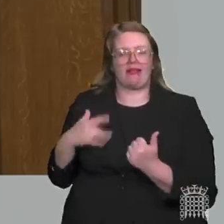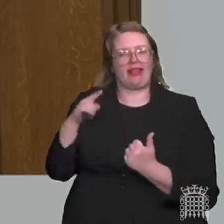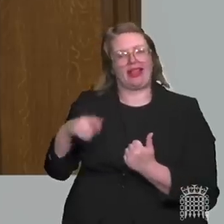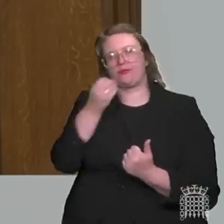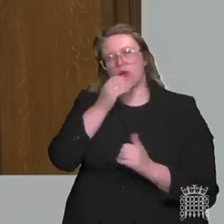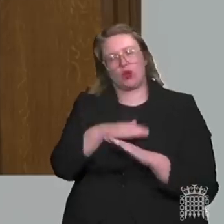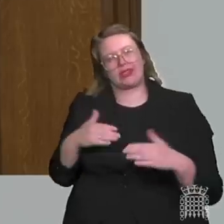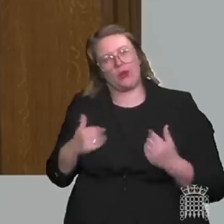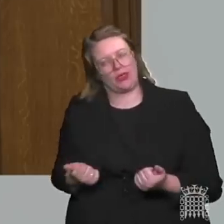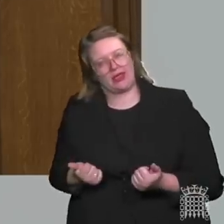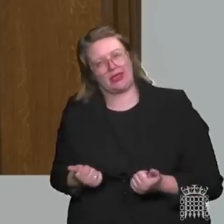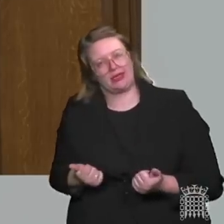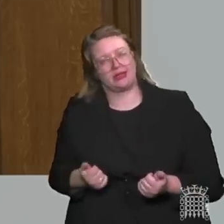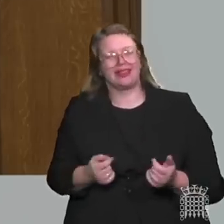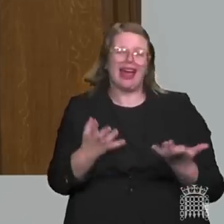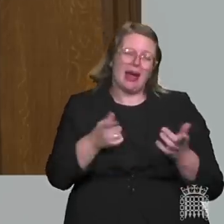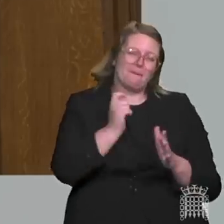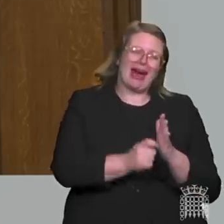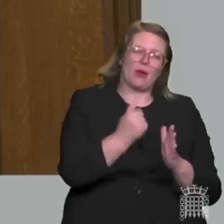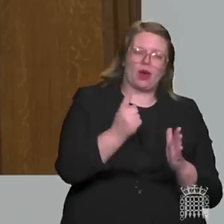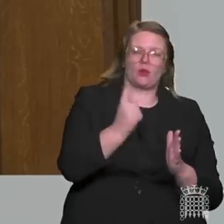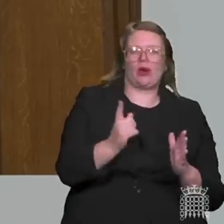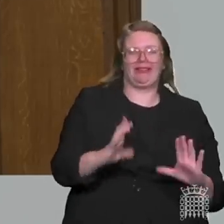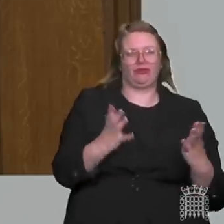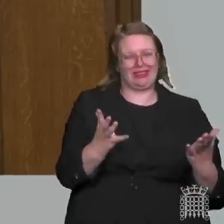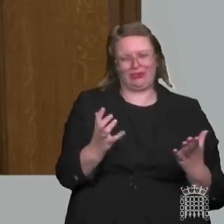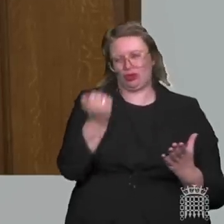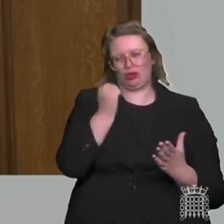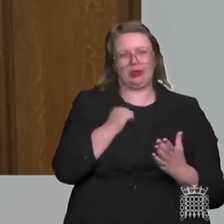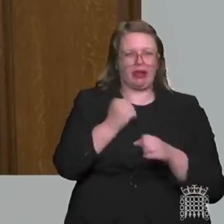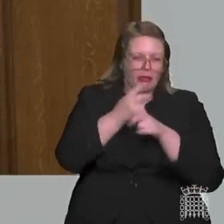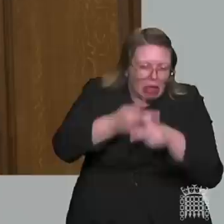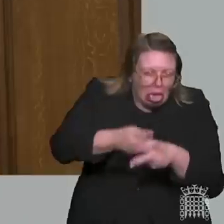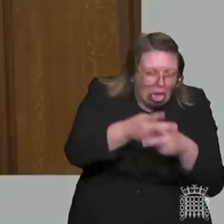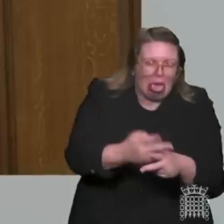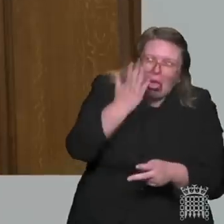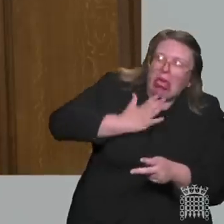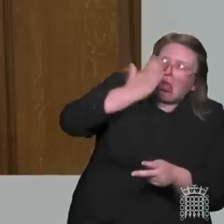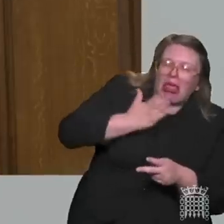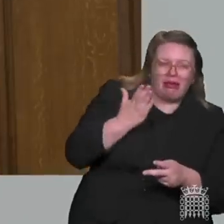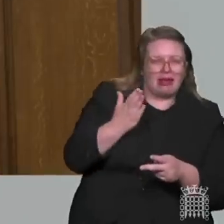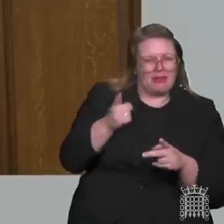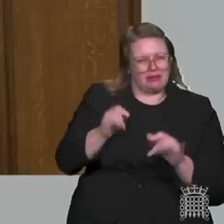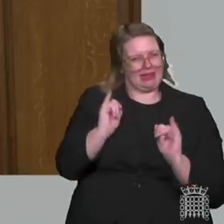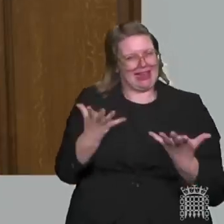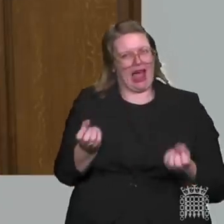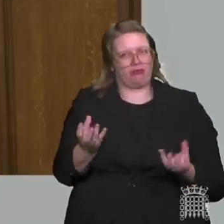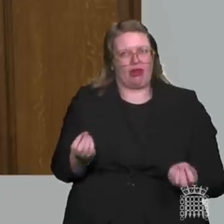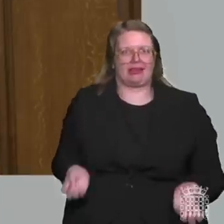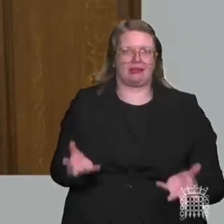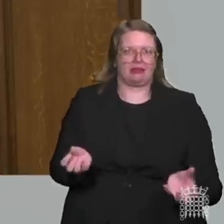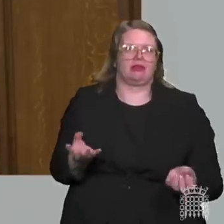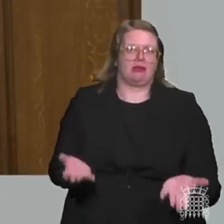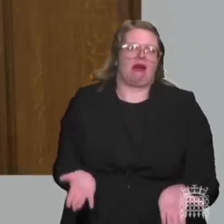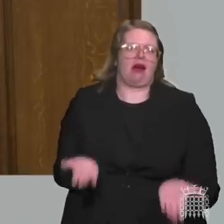unhealthy. Now, at the best of times, that is an idiotic triumph for the nanny state, but during a cost of living crisis, it is utterly bonkers.